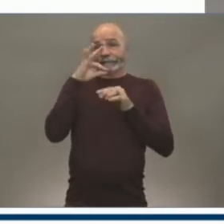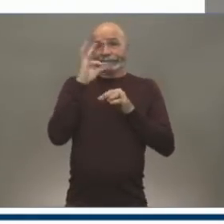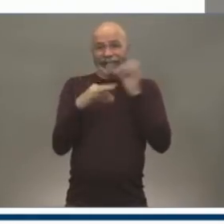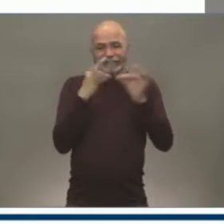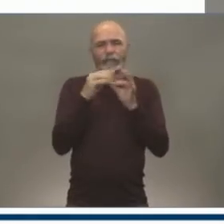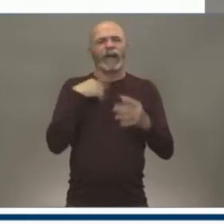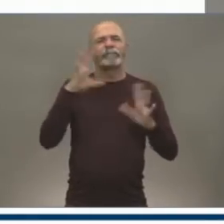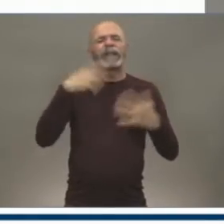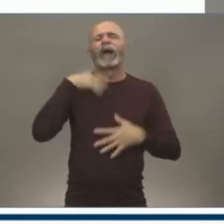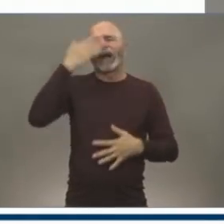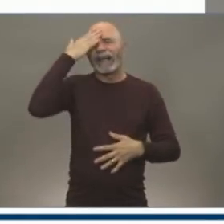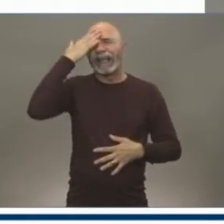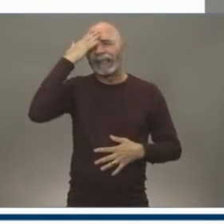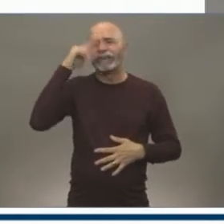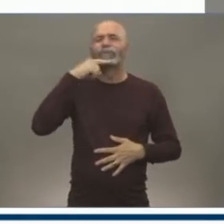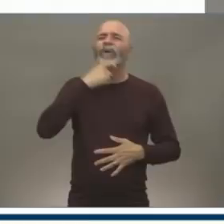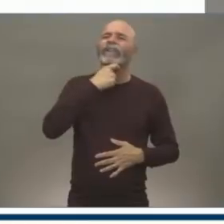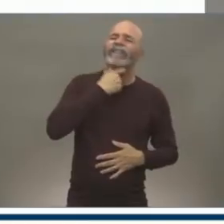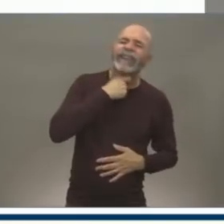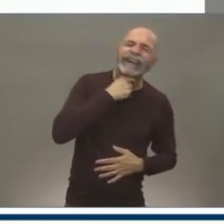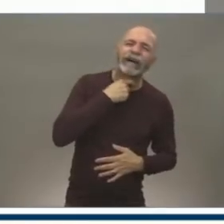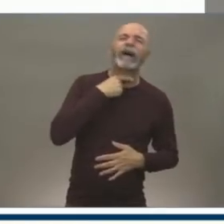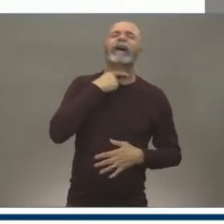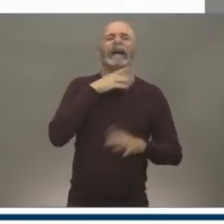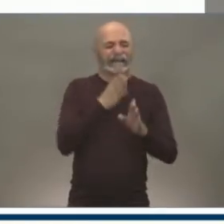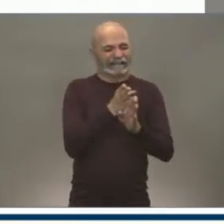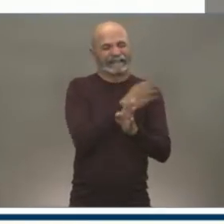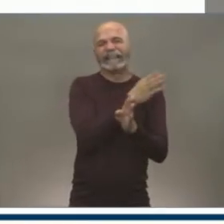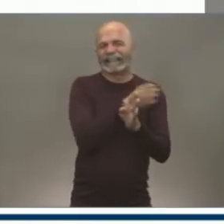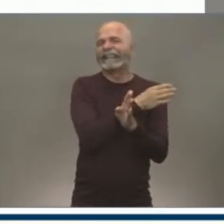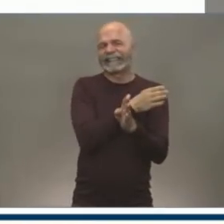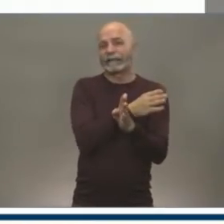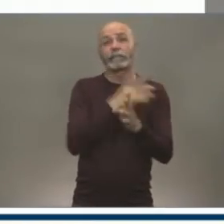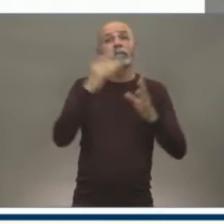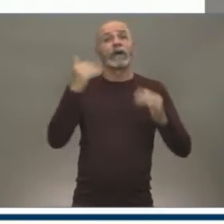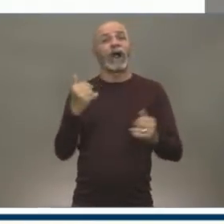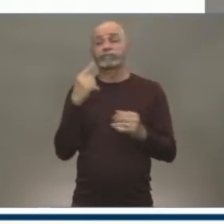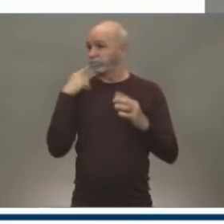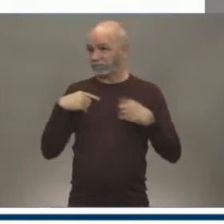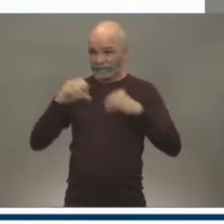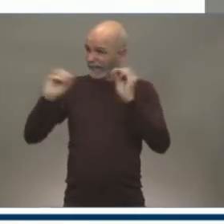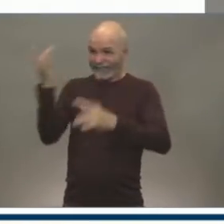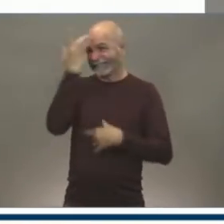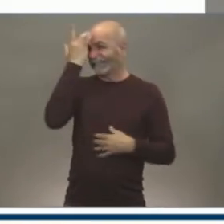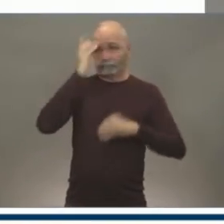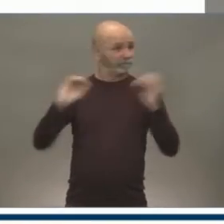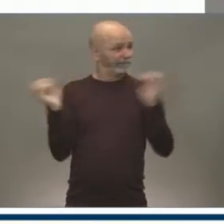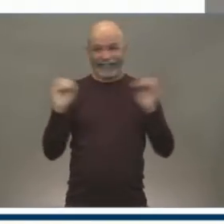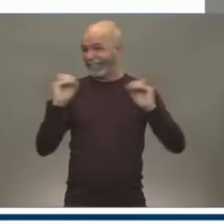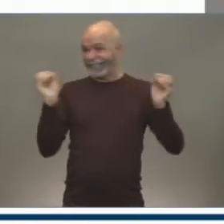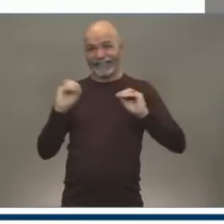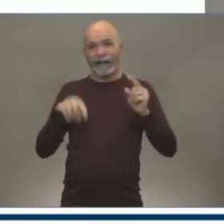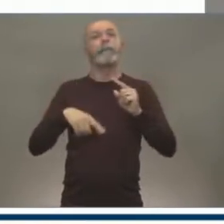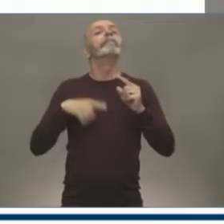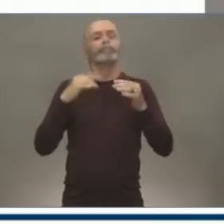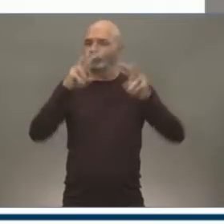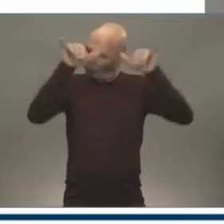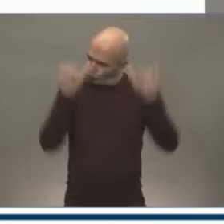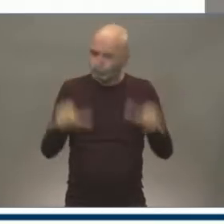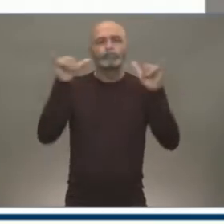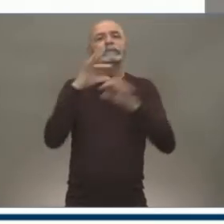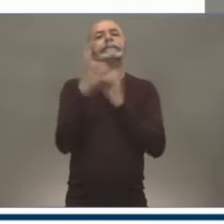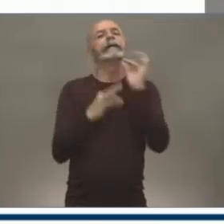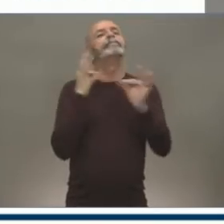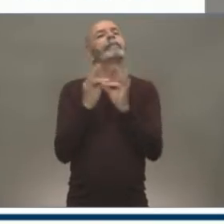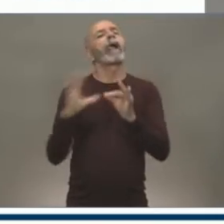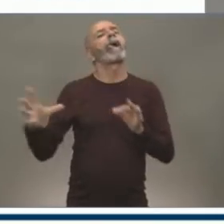COVID-19 to testing a large number of people with no symptoms. This has to do with the ages and behaviors of the people